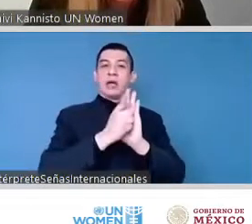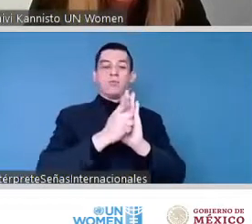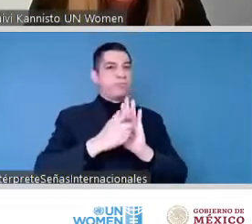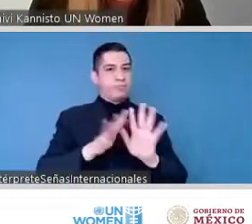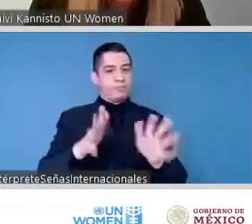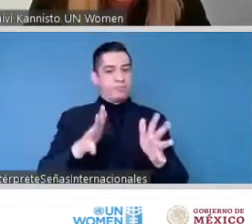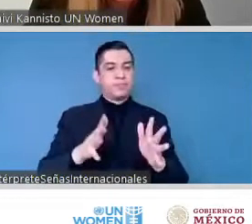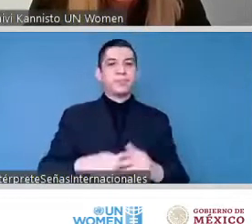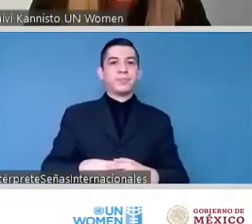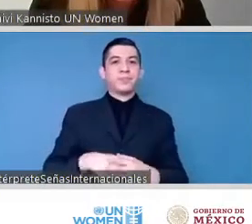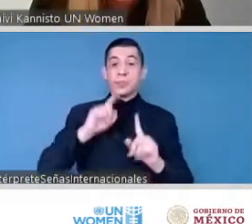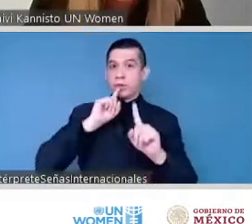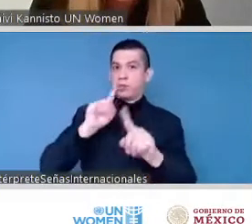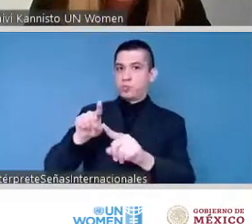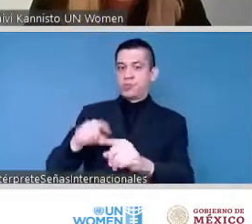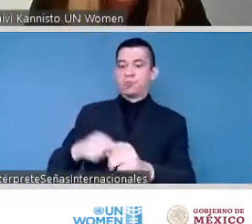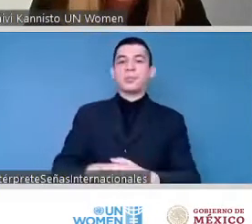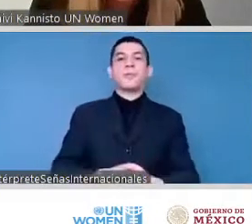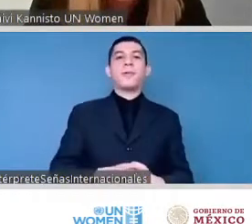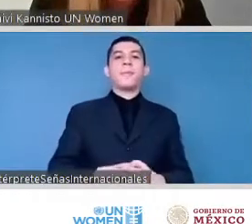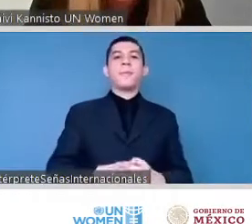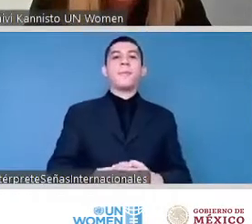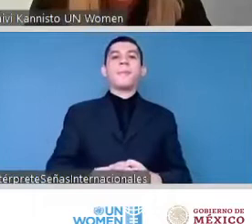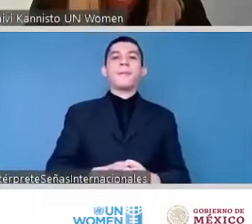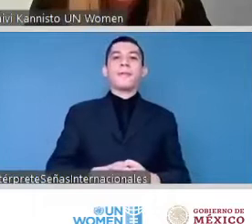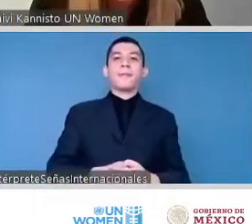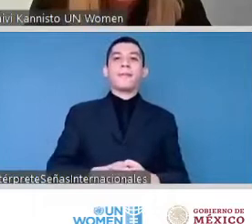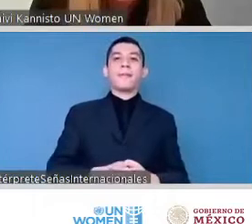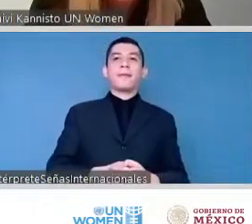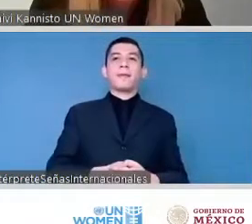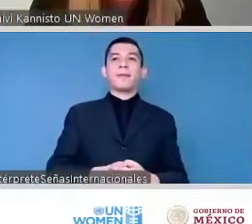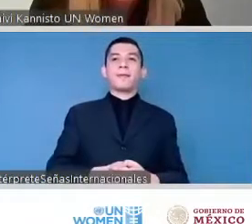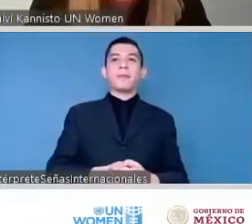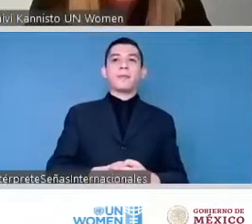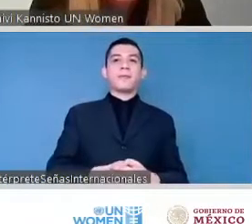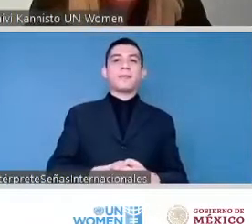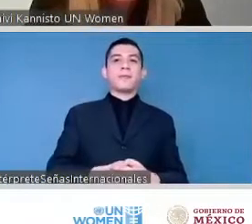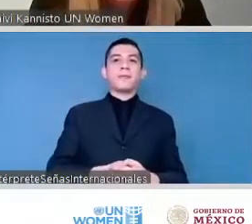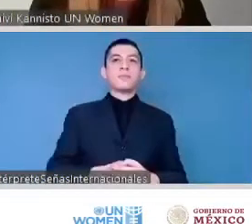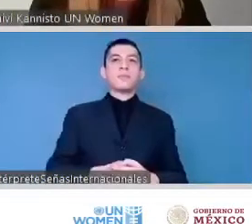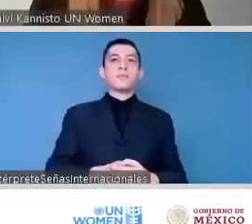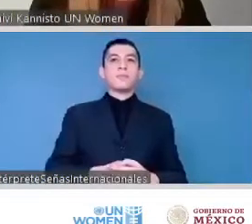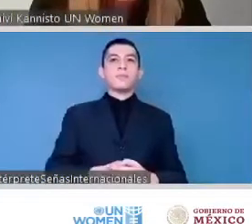Doesn't seem to be a popular question. Oh, okay. Fatima, over to you. 30 seconds.